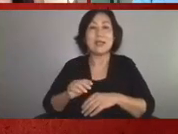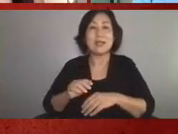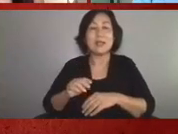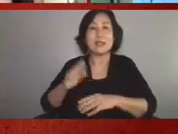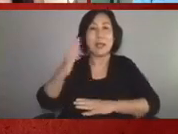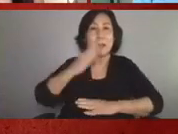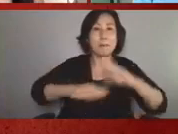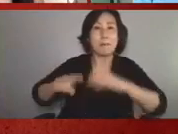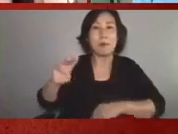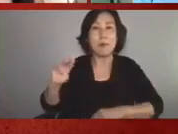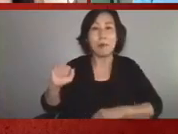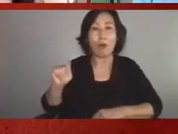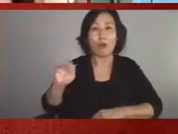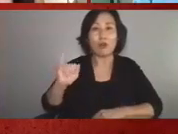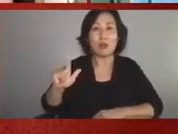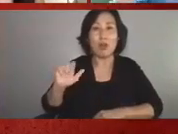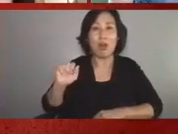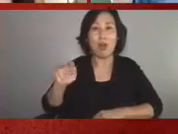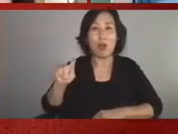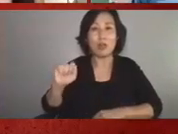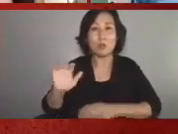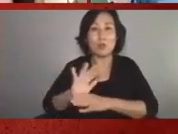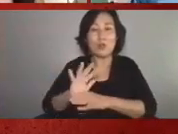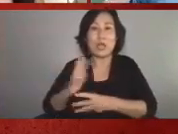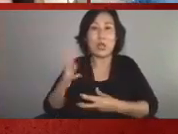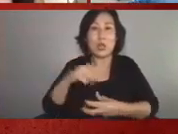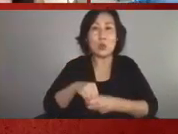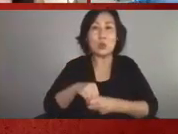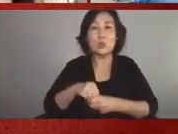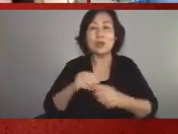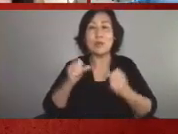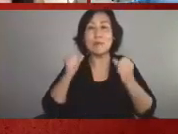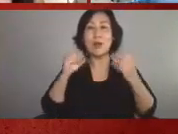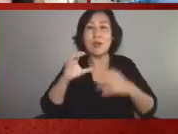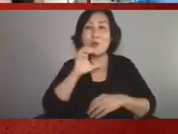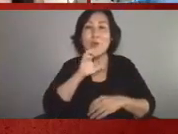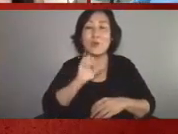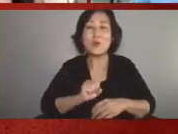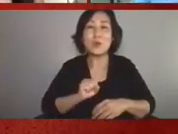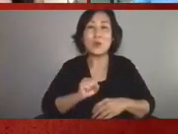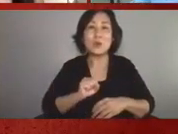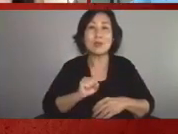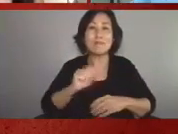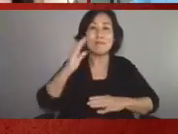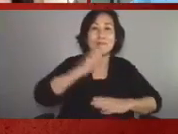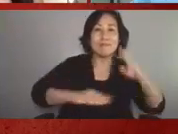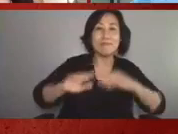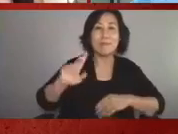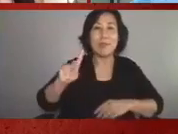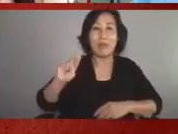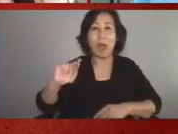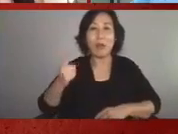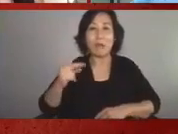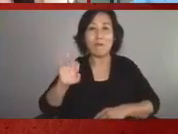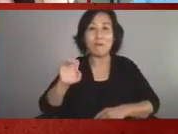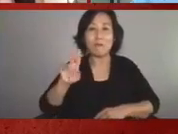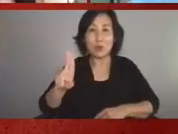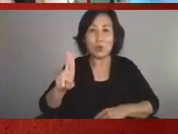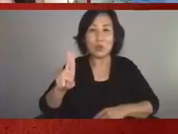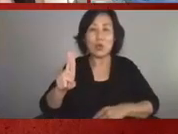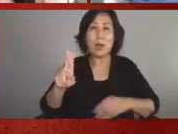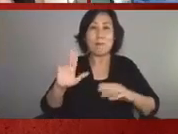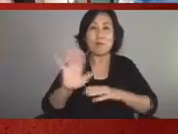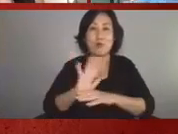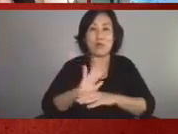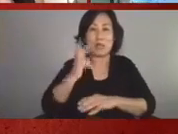martial arts movie. It incorporates a lot of the old kung fu movies I've seen long ago into